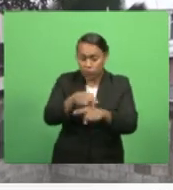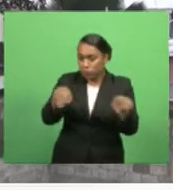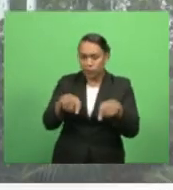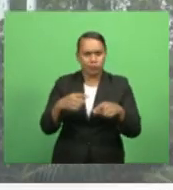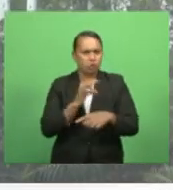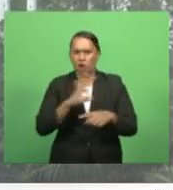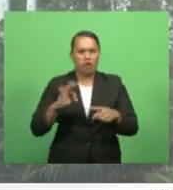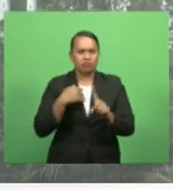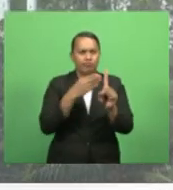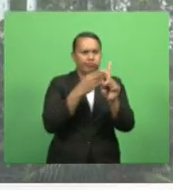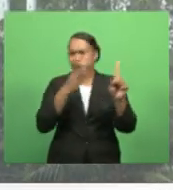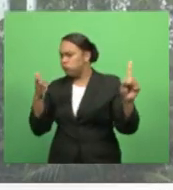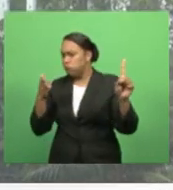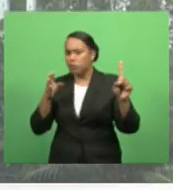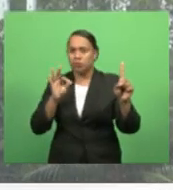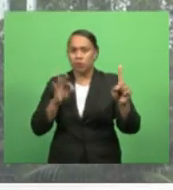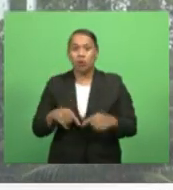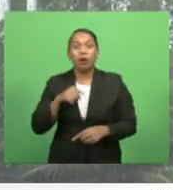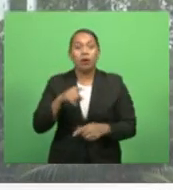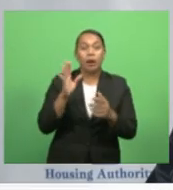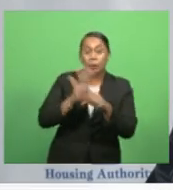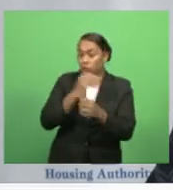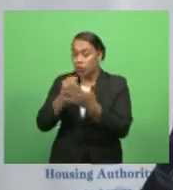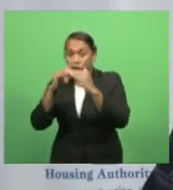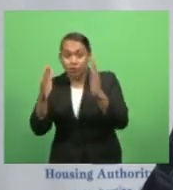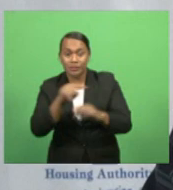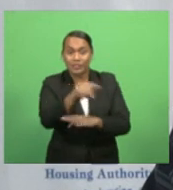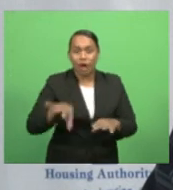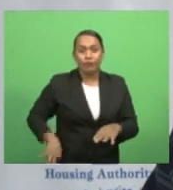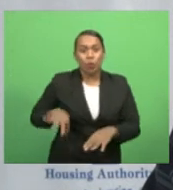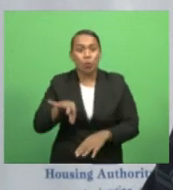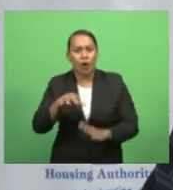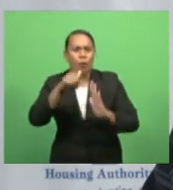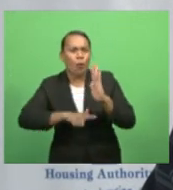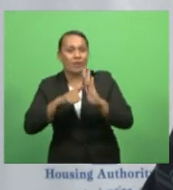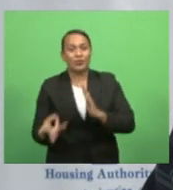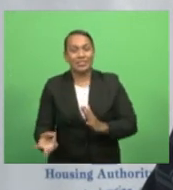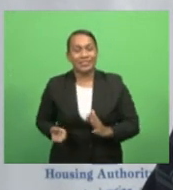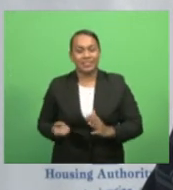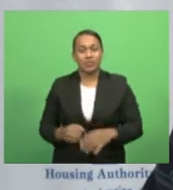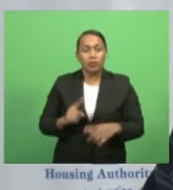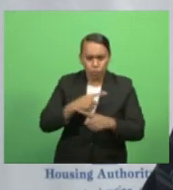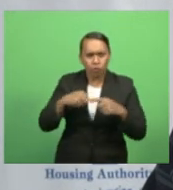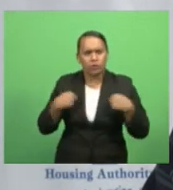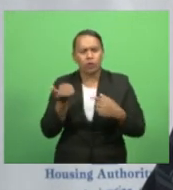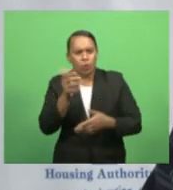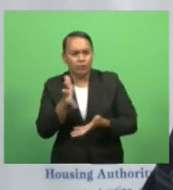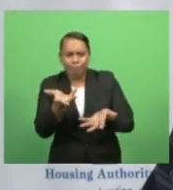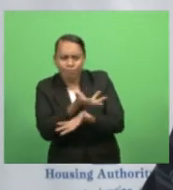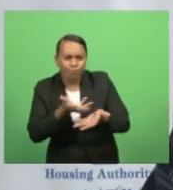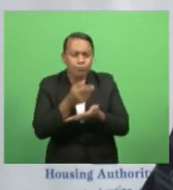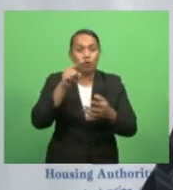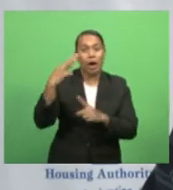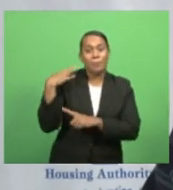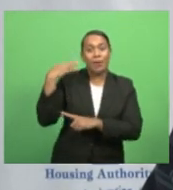objective of making housing affordable for low-income earners. We have placed the EOI for these lots, and